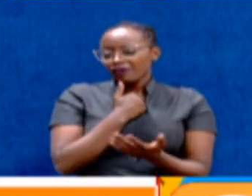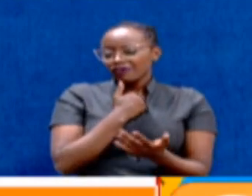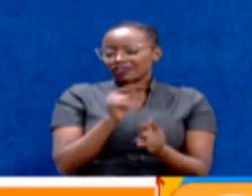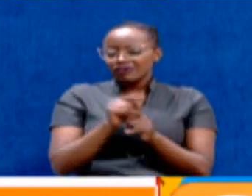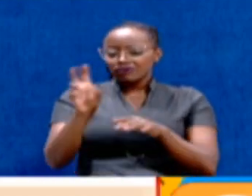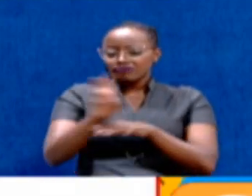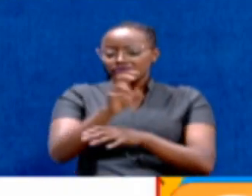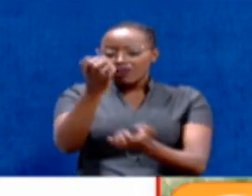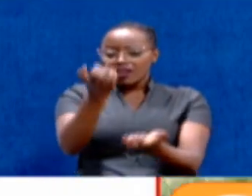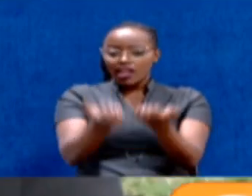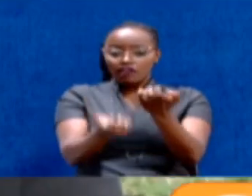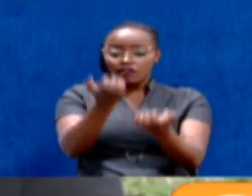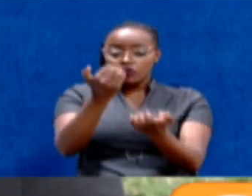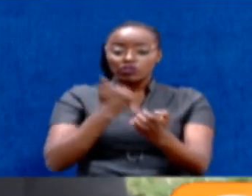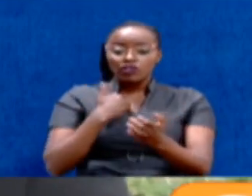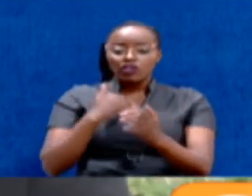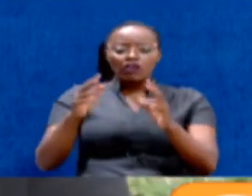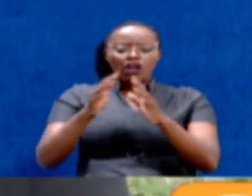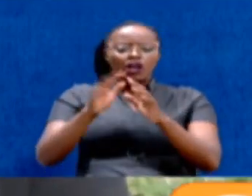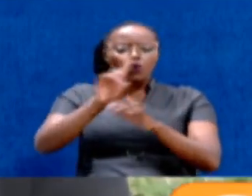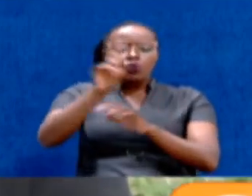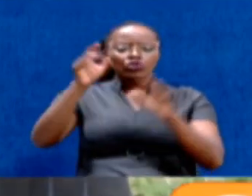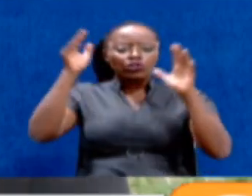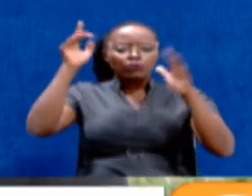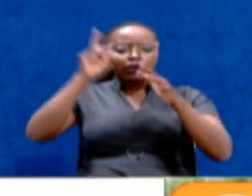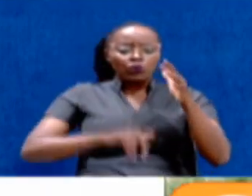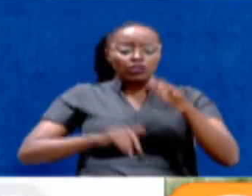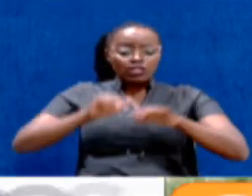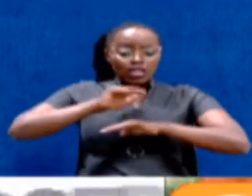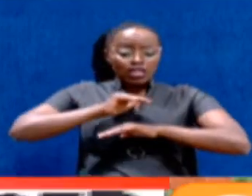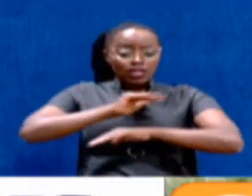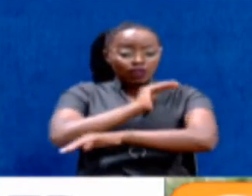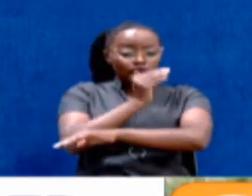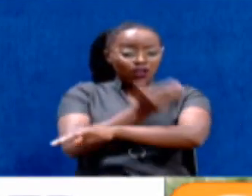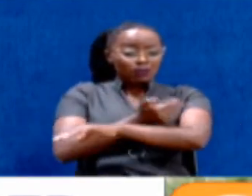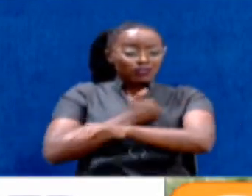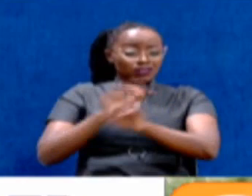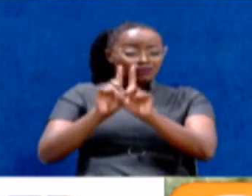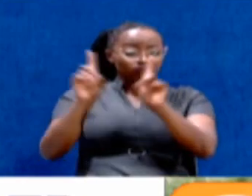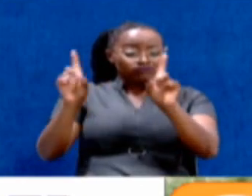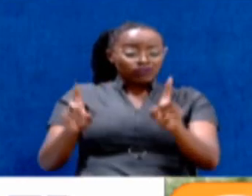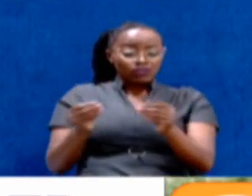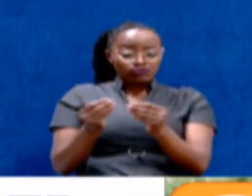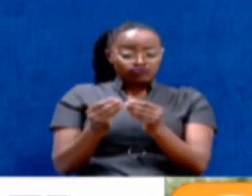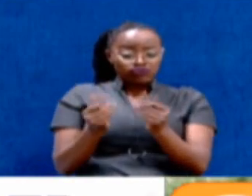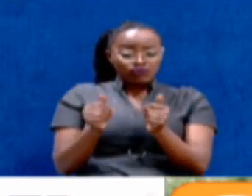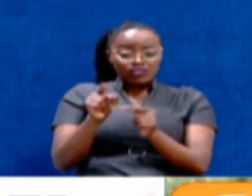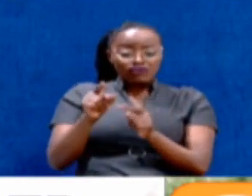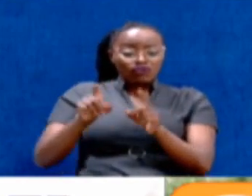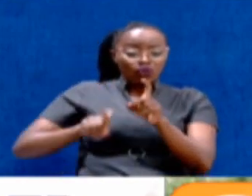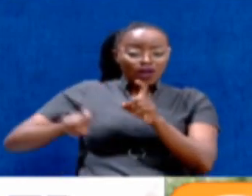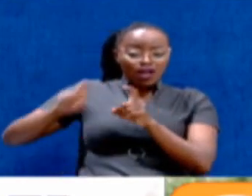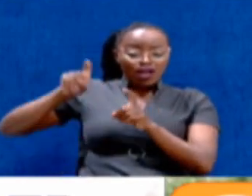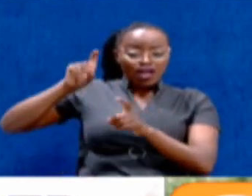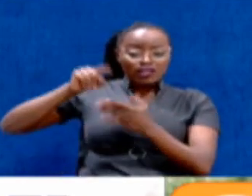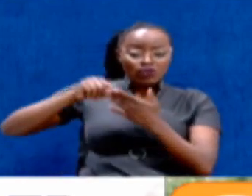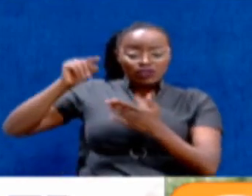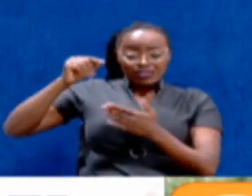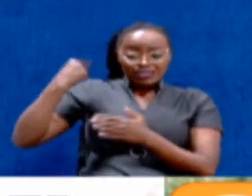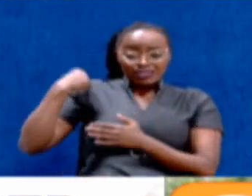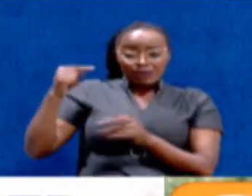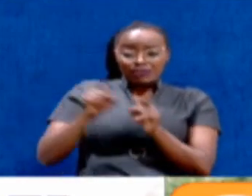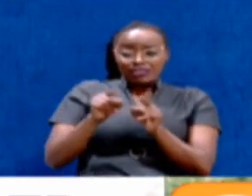robust monitoring and evaluation. The big question is there enough capacity to deal with the surge of numbers and a